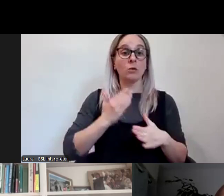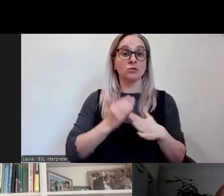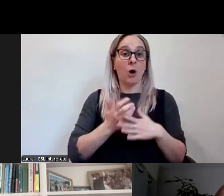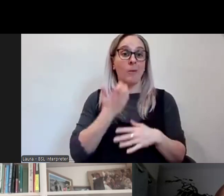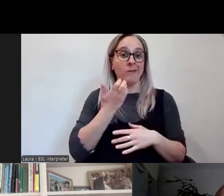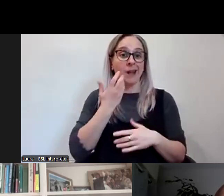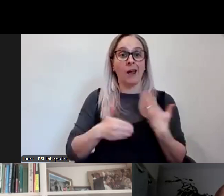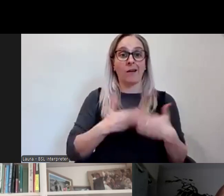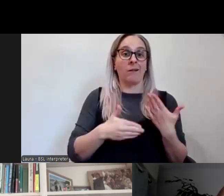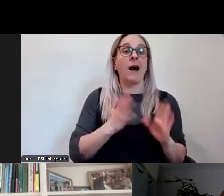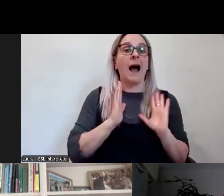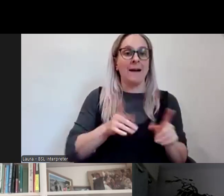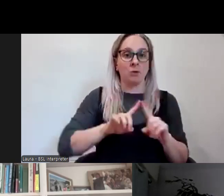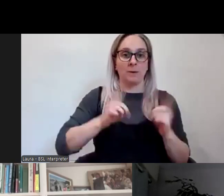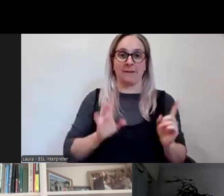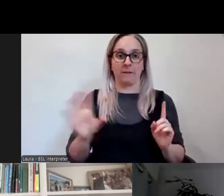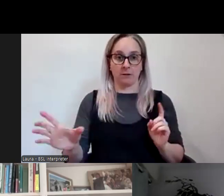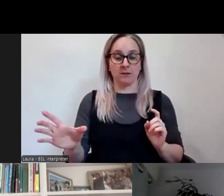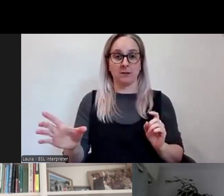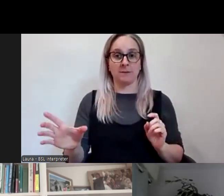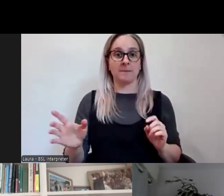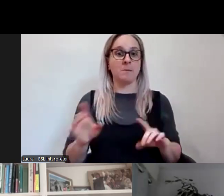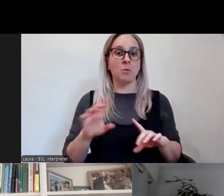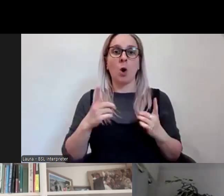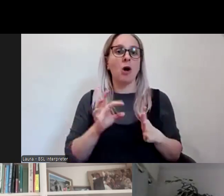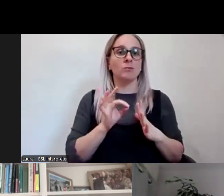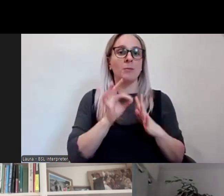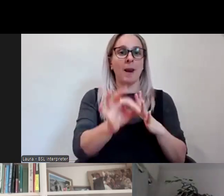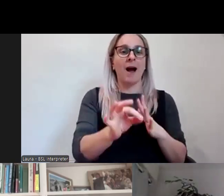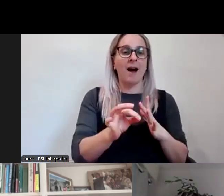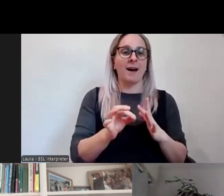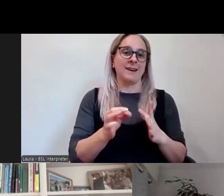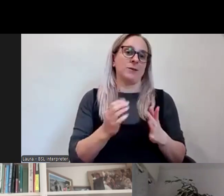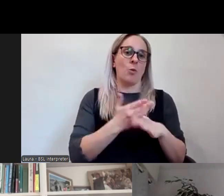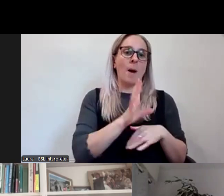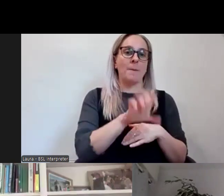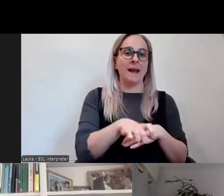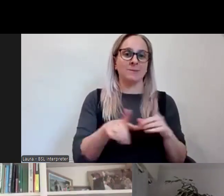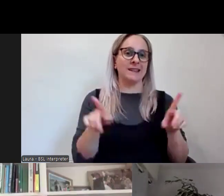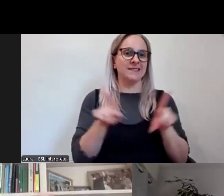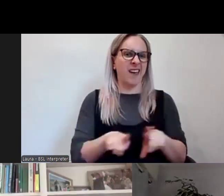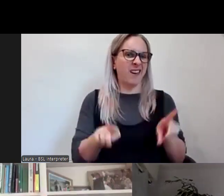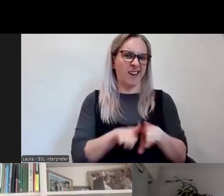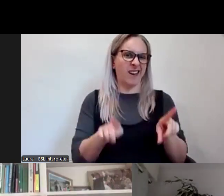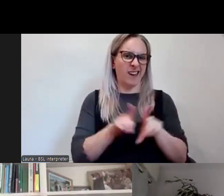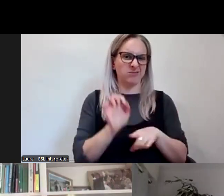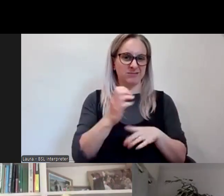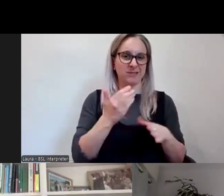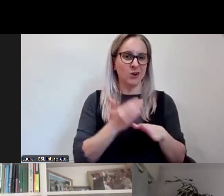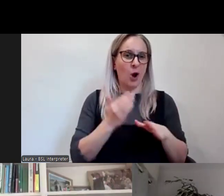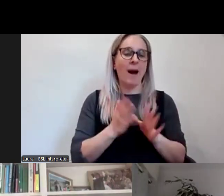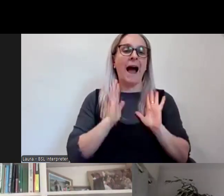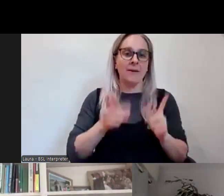be asking for a secondment that is very, very similar. That's not the gig. It's about stepping into a different type of leadership opportunity.